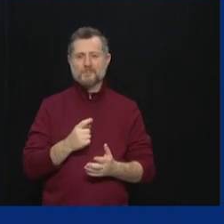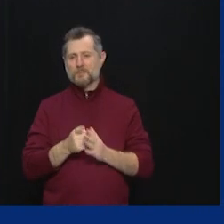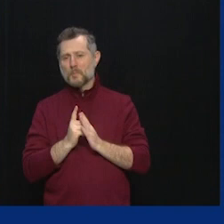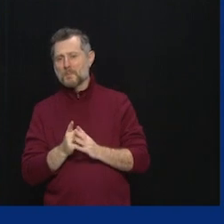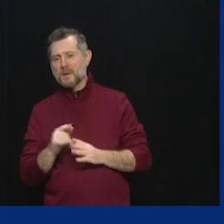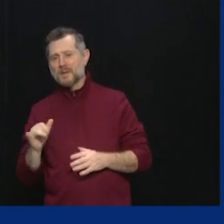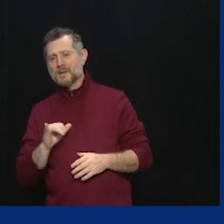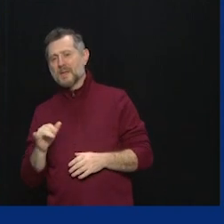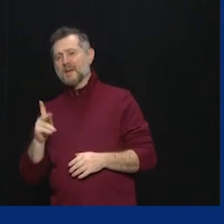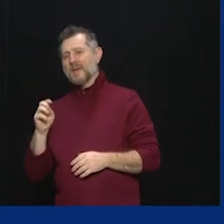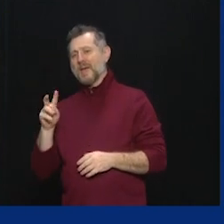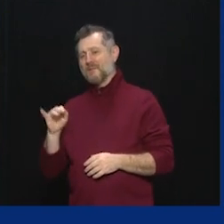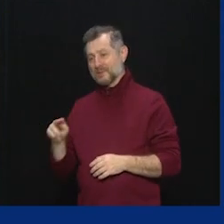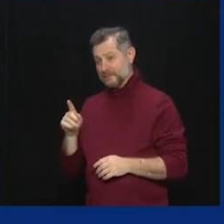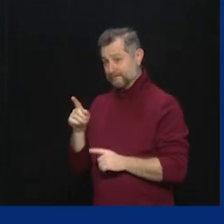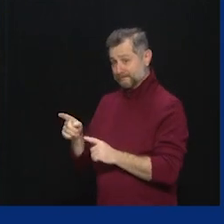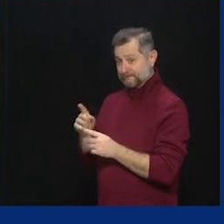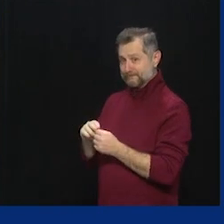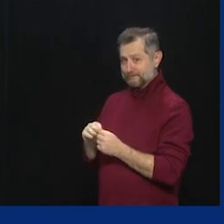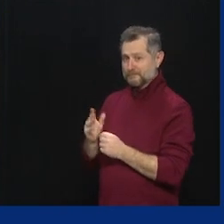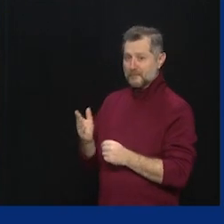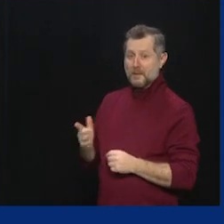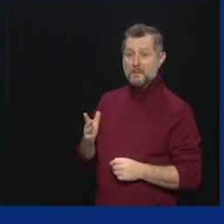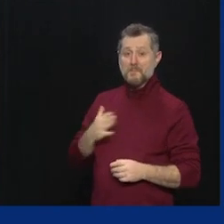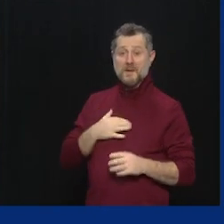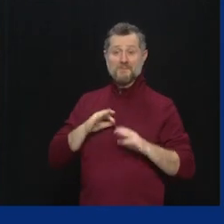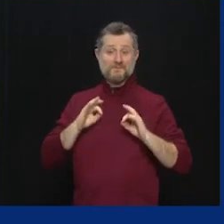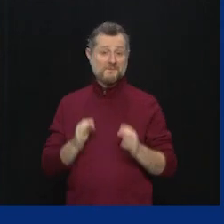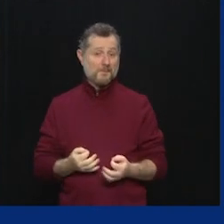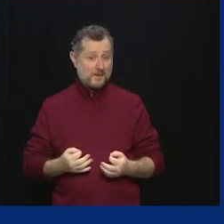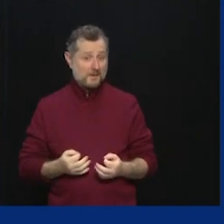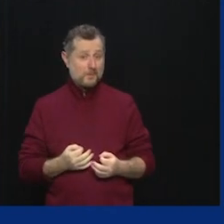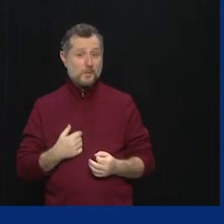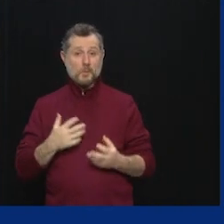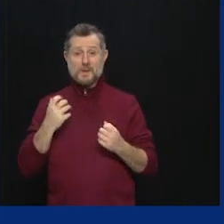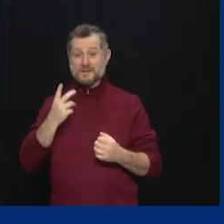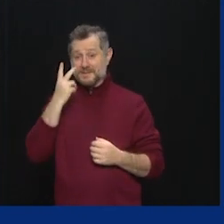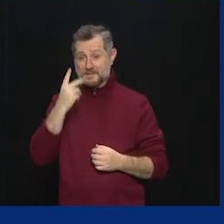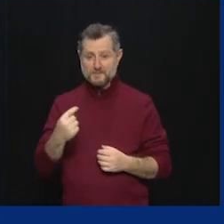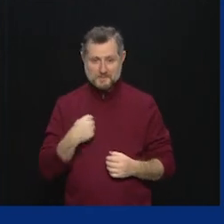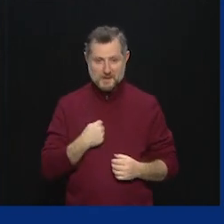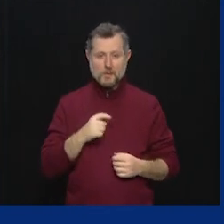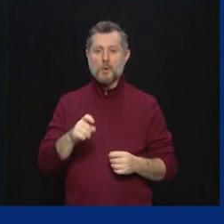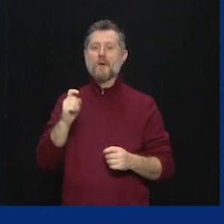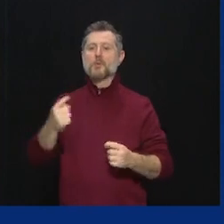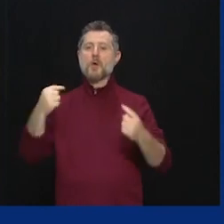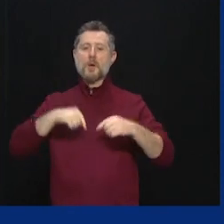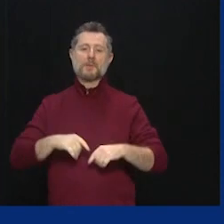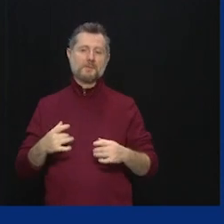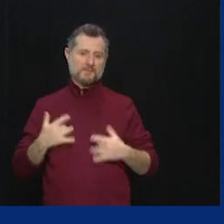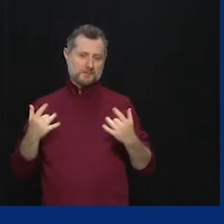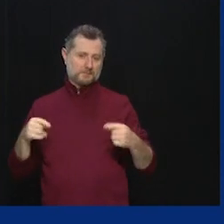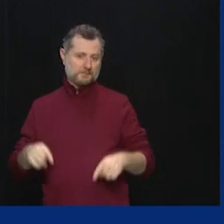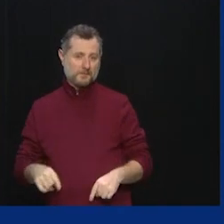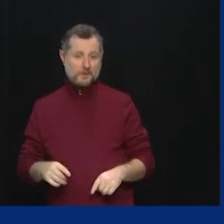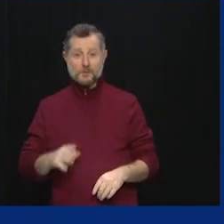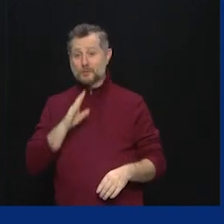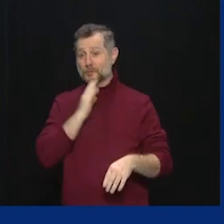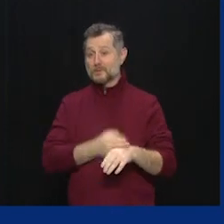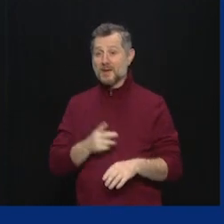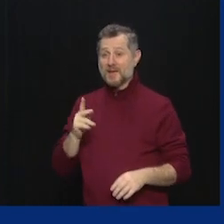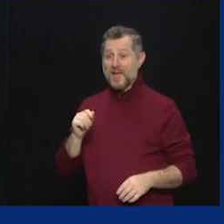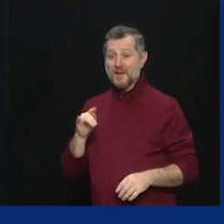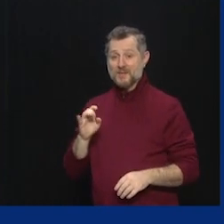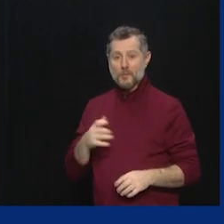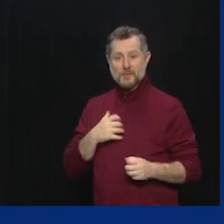have, in my family, if you want to see me, you have to go to an event. My daughter, Katie, wanted to see her mom. I said, okay, you're going to come with me. We're going to open